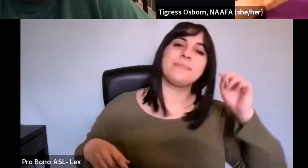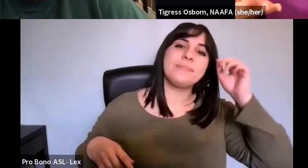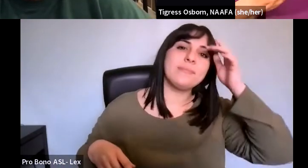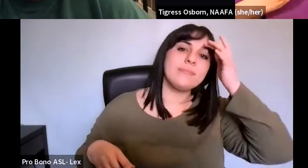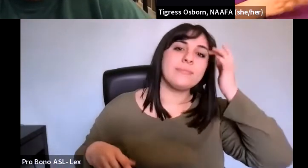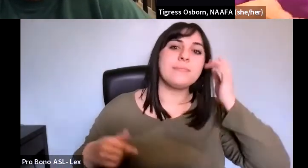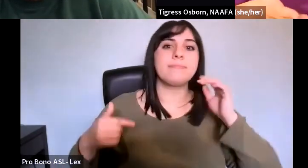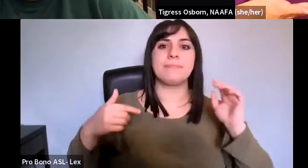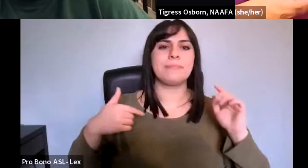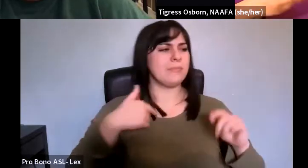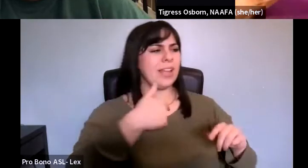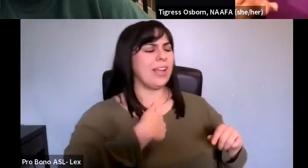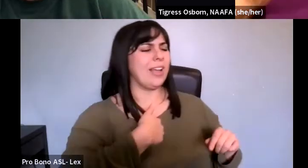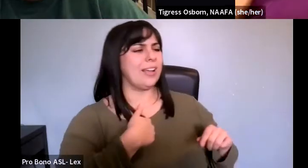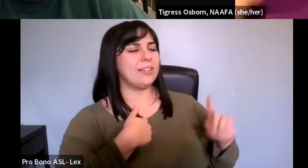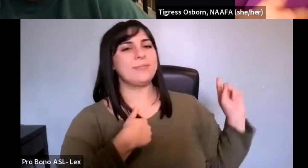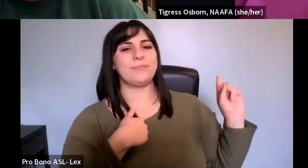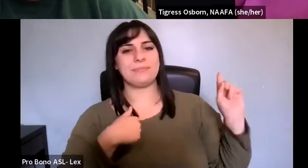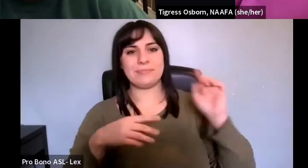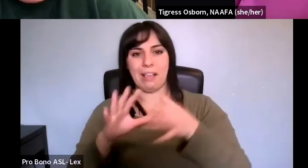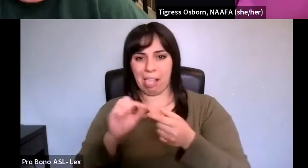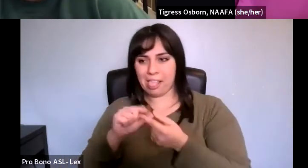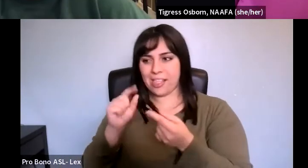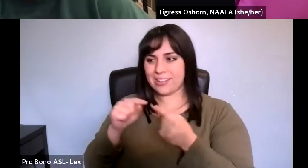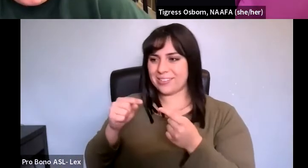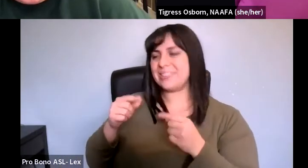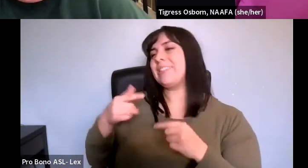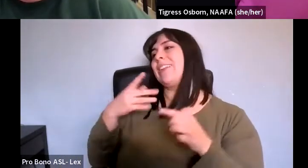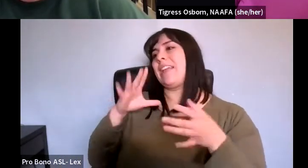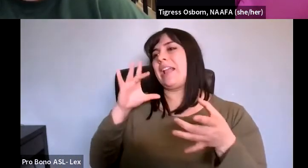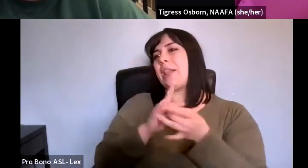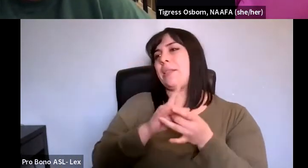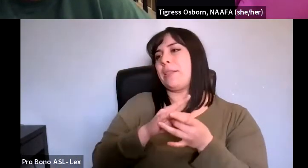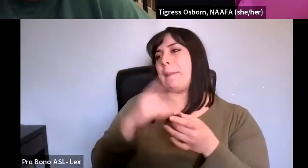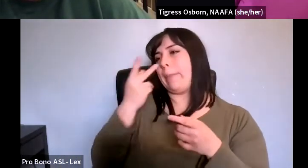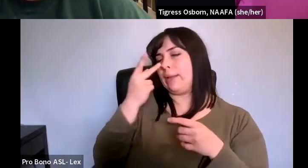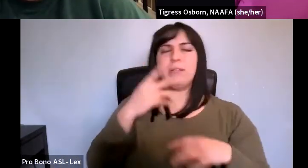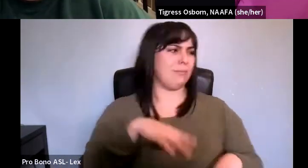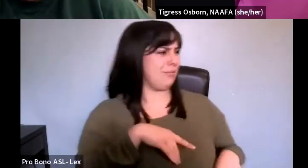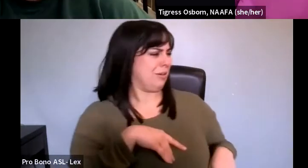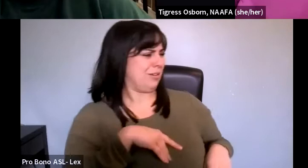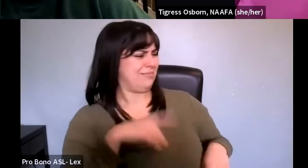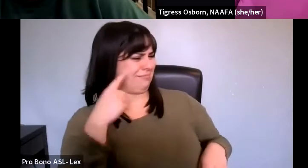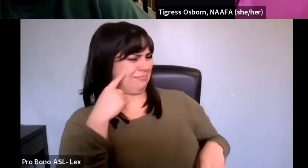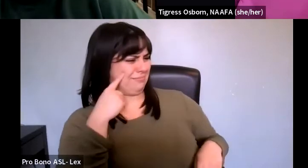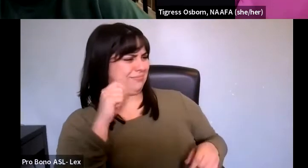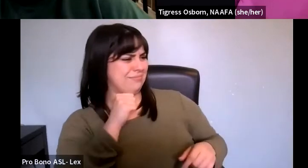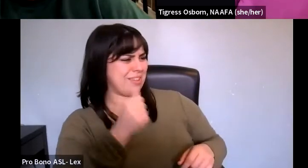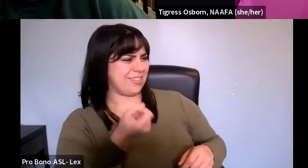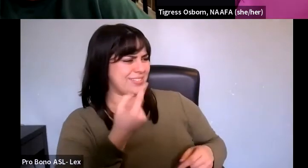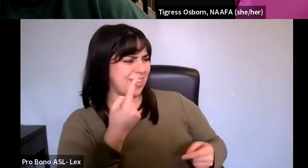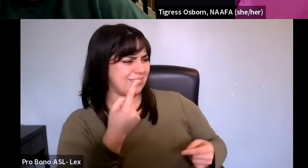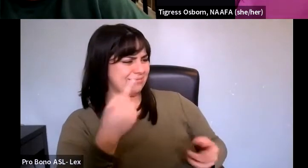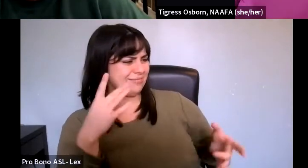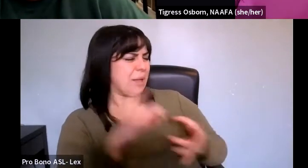I never thought that it did, but I get some people do. And it's Sophie with an F. There's another